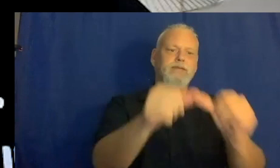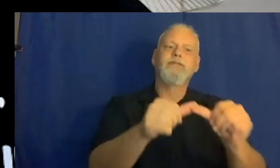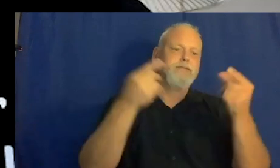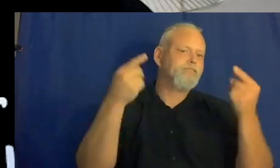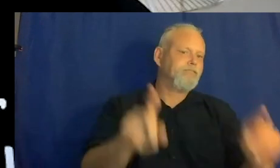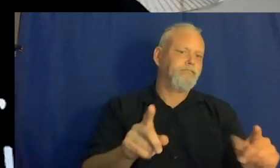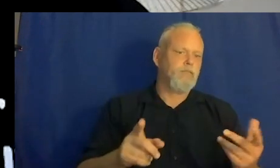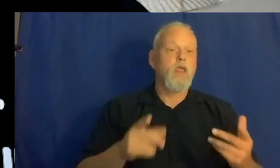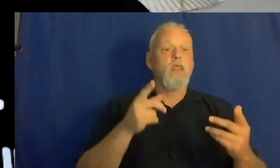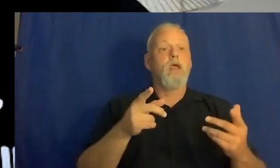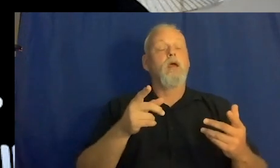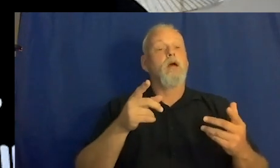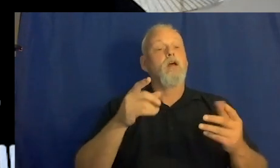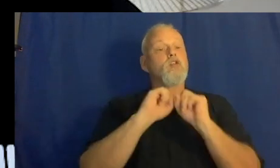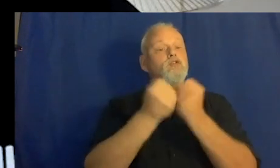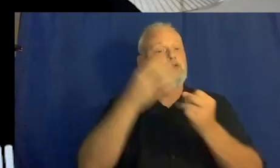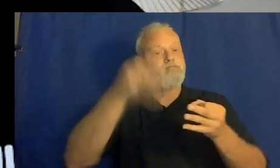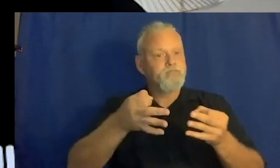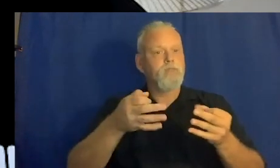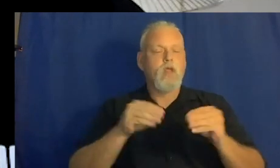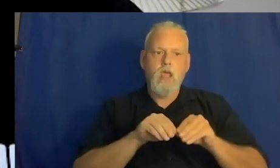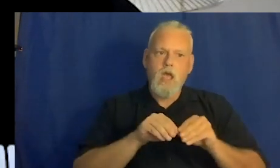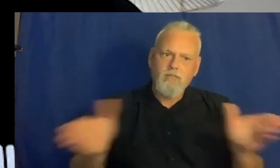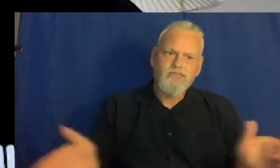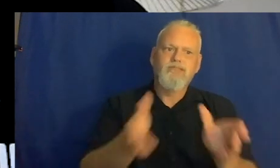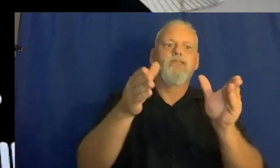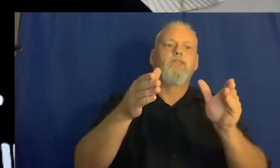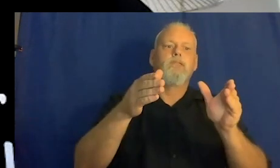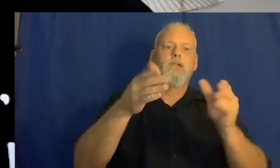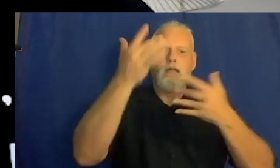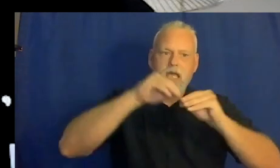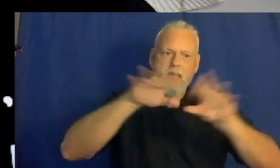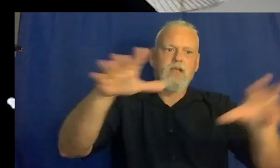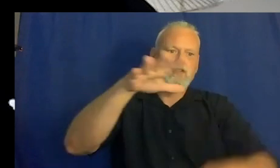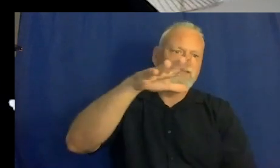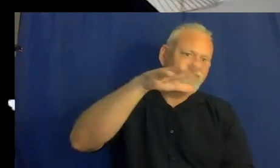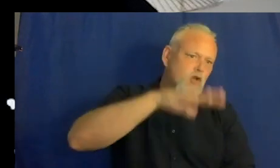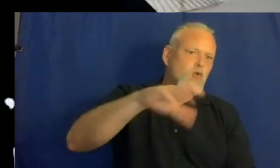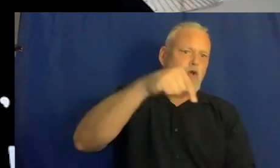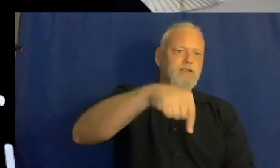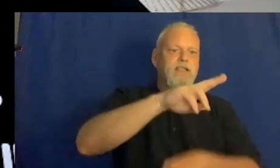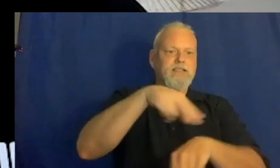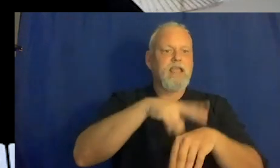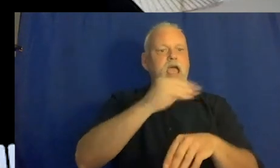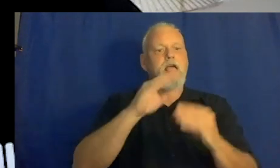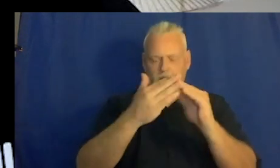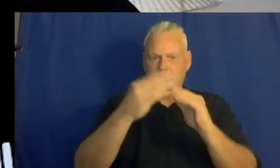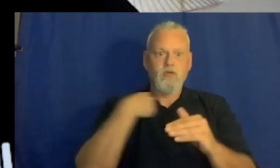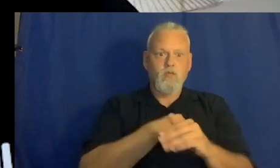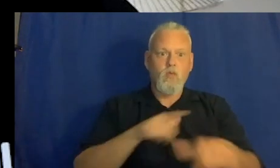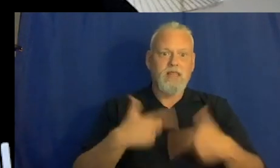among the social determinants that fuel epidemics across our nation and every day in the communities we live and